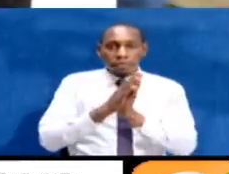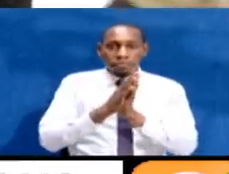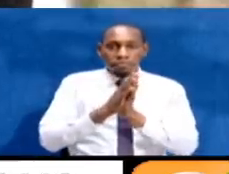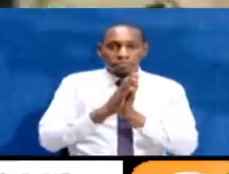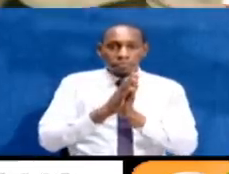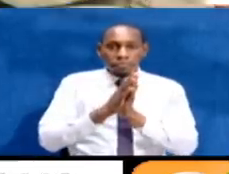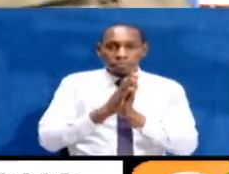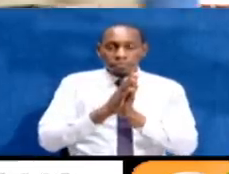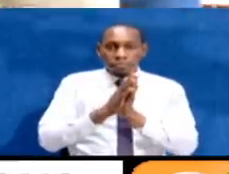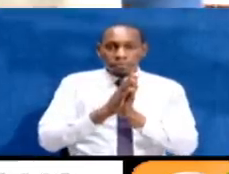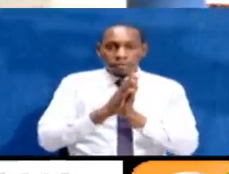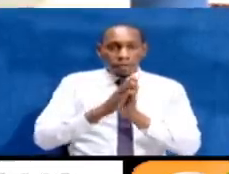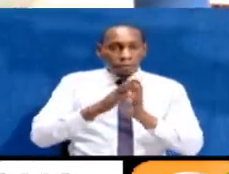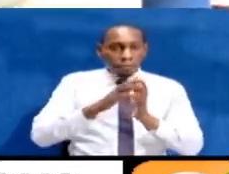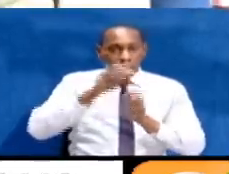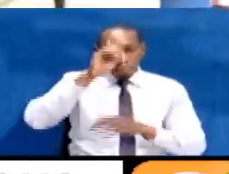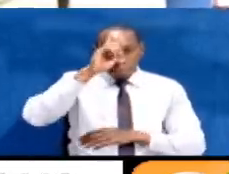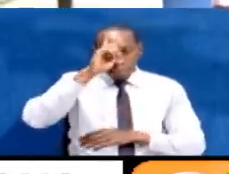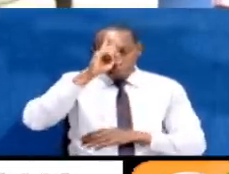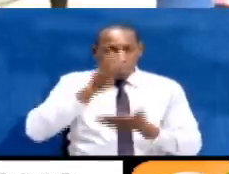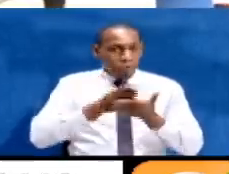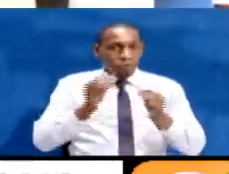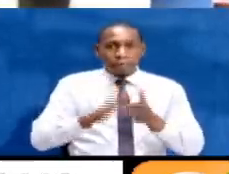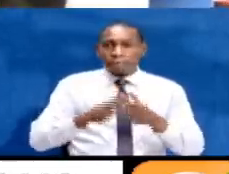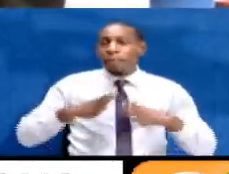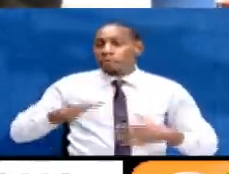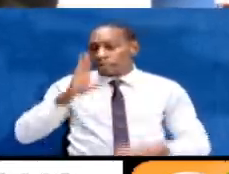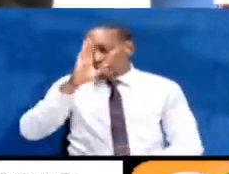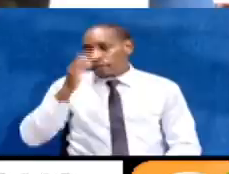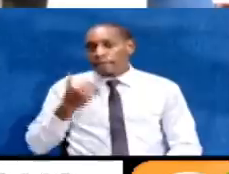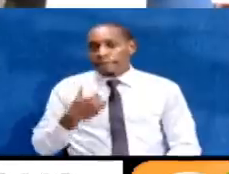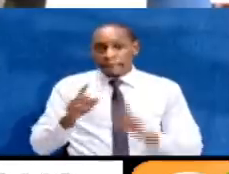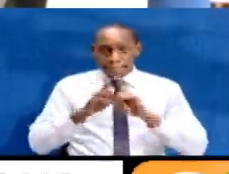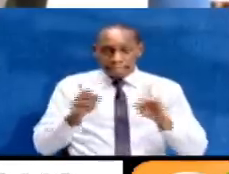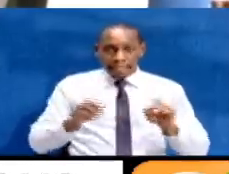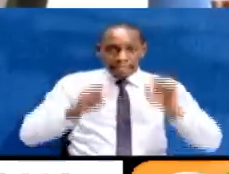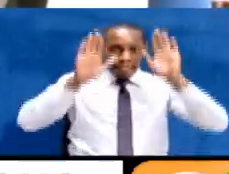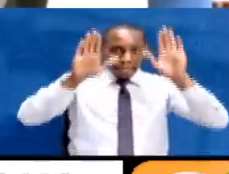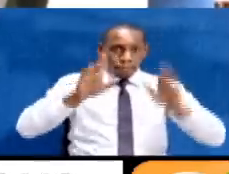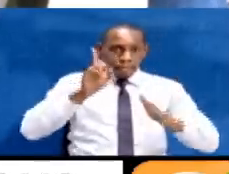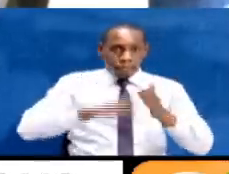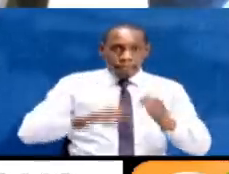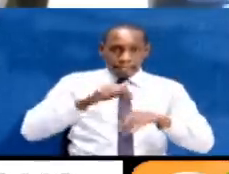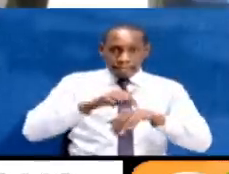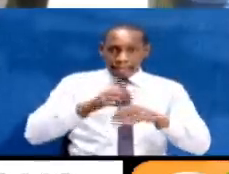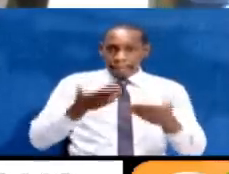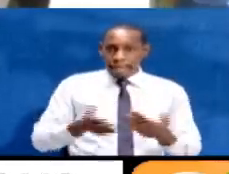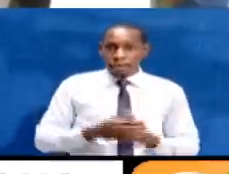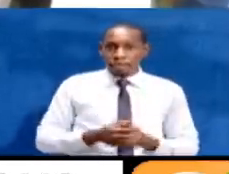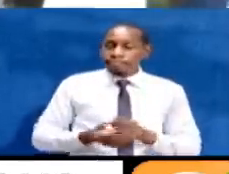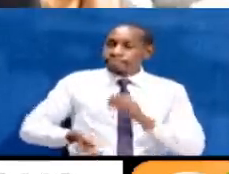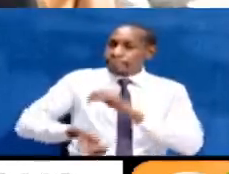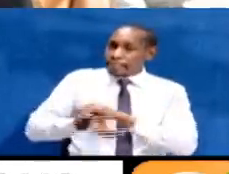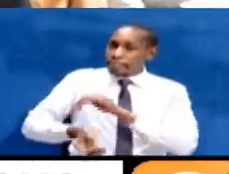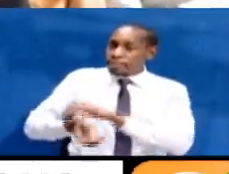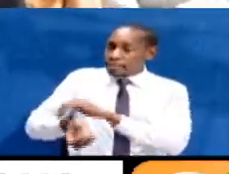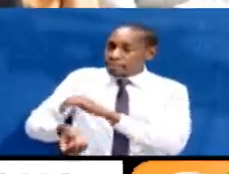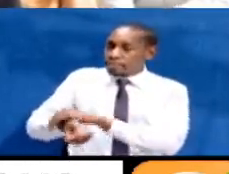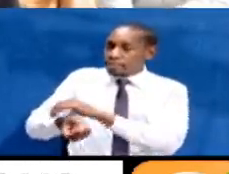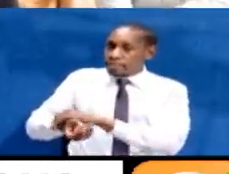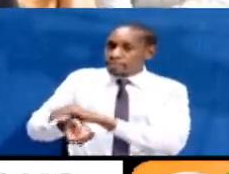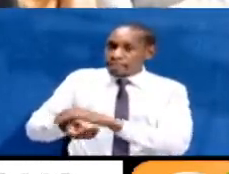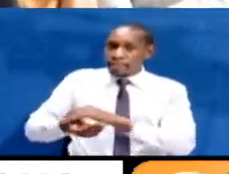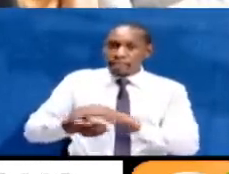or cock and bull stories, then people start doubting. But it is important at this point in time to explain to